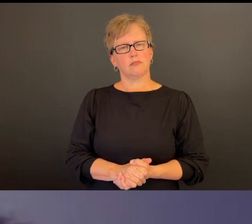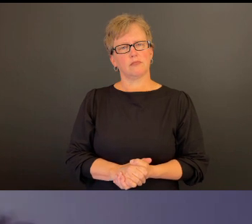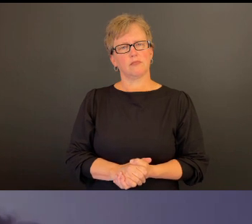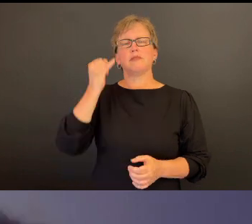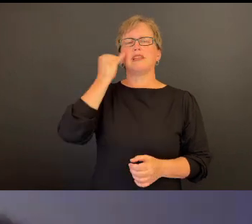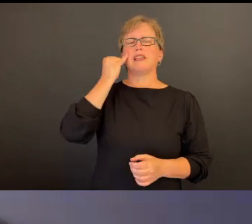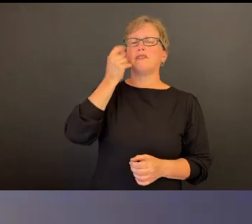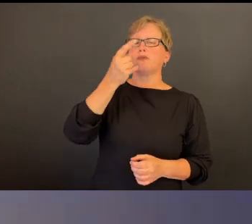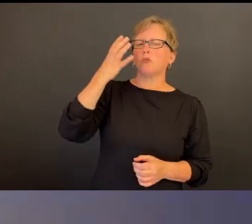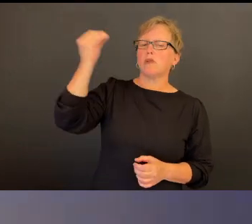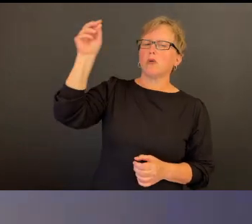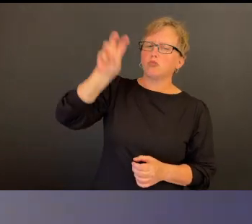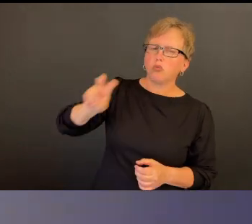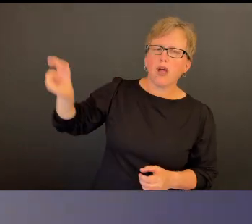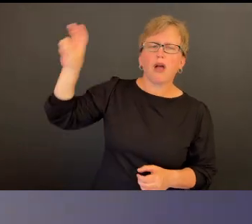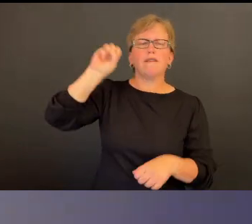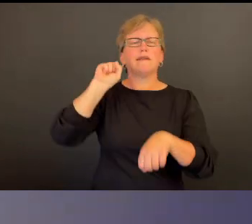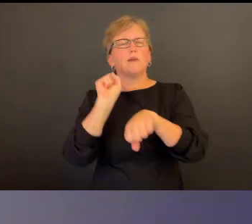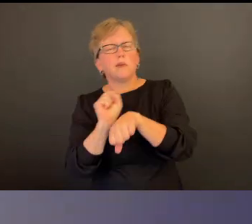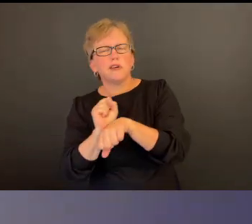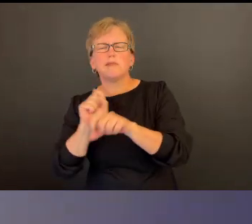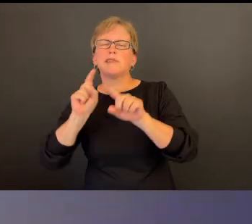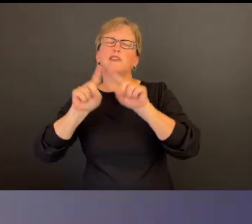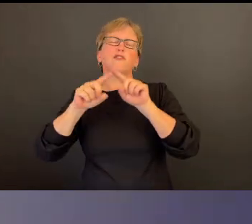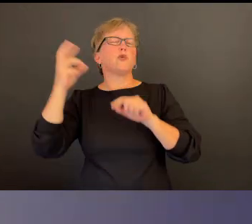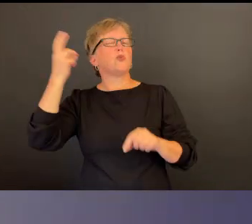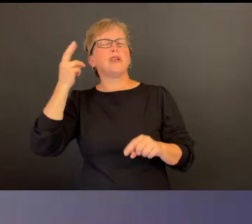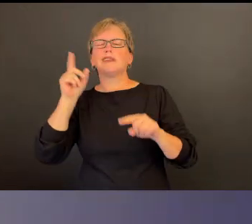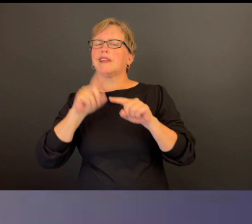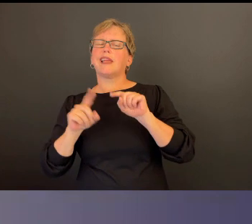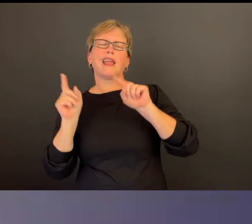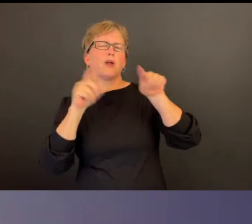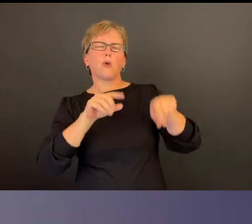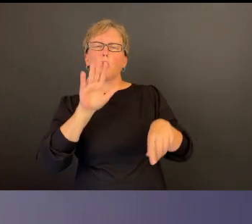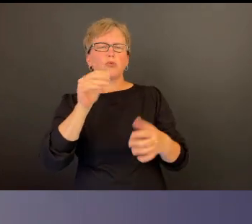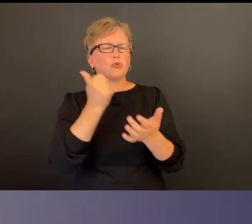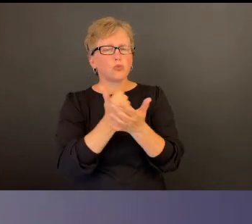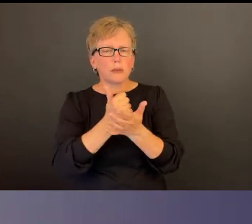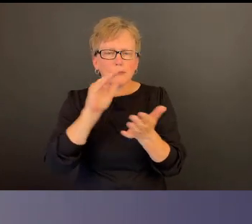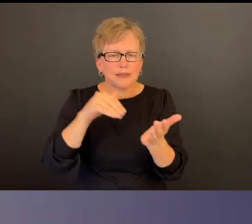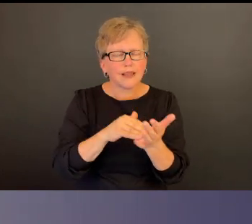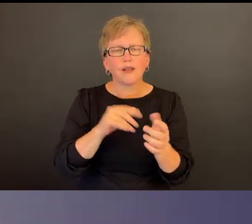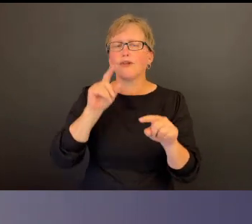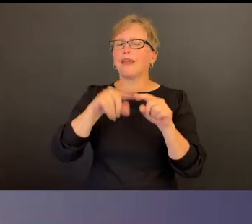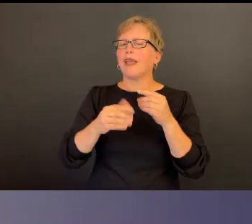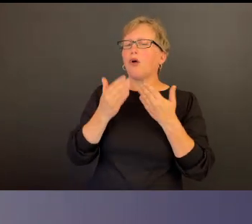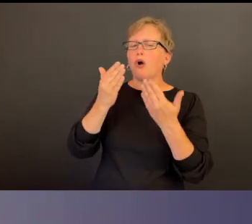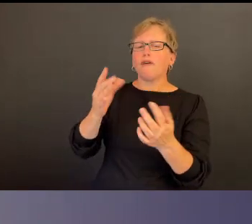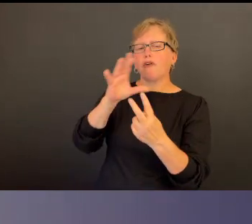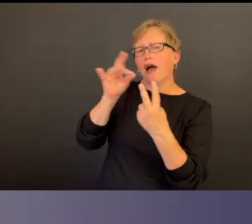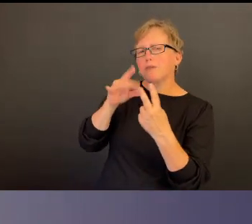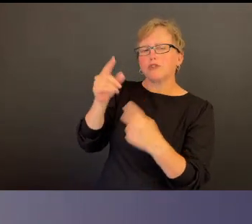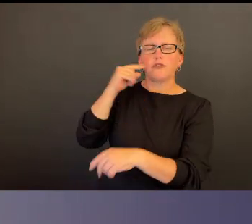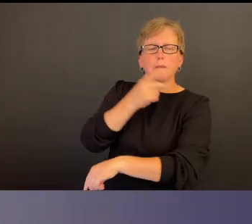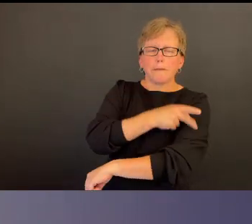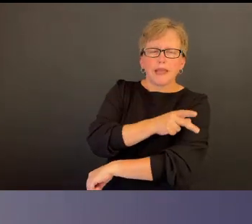your facility for one reason or another, or you're working someplace and you don't have these options to offer patients, what